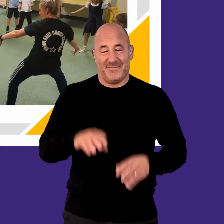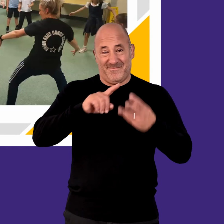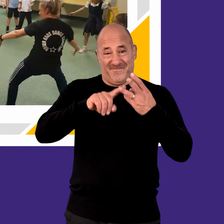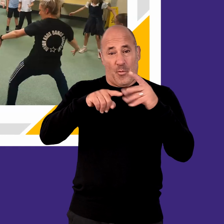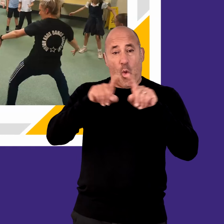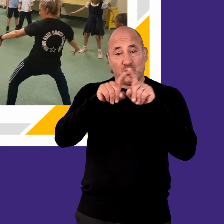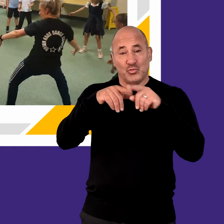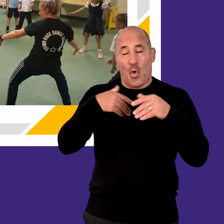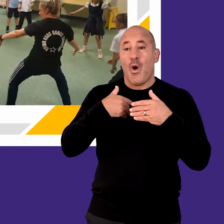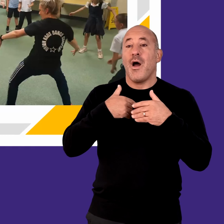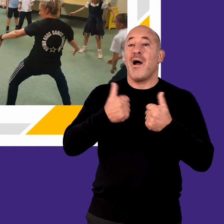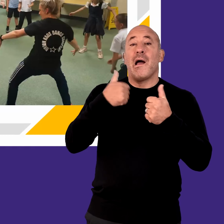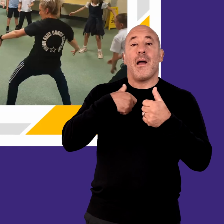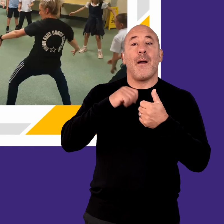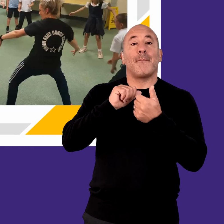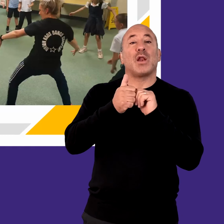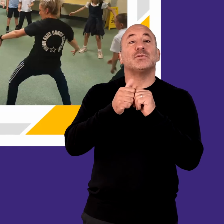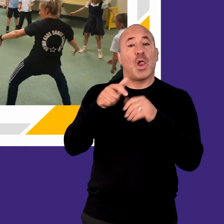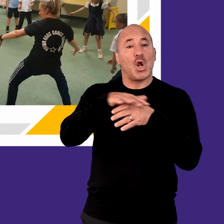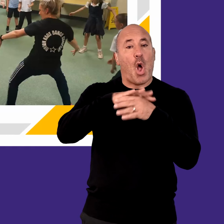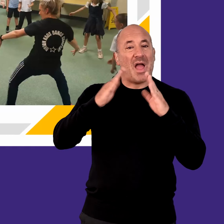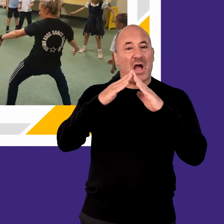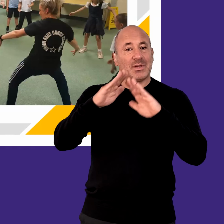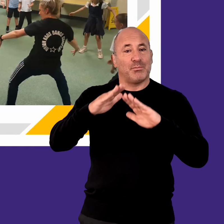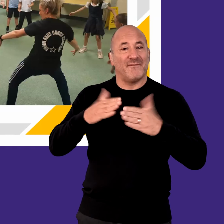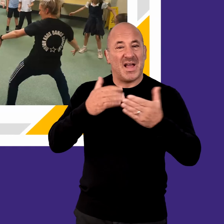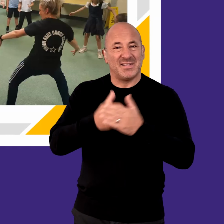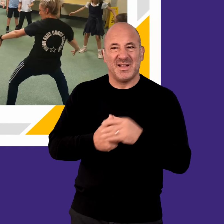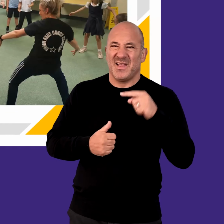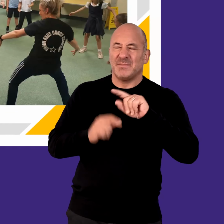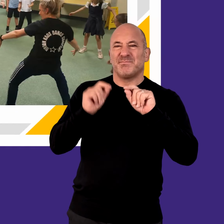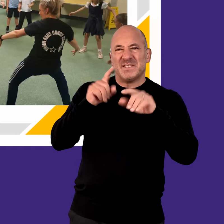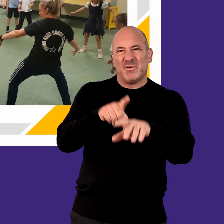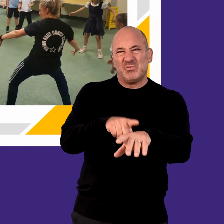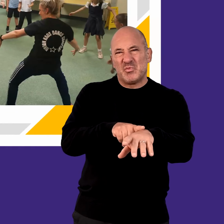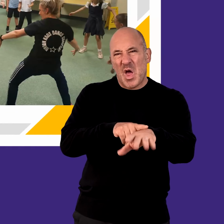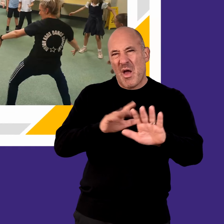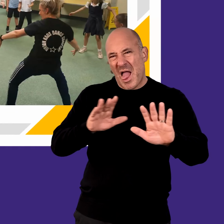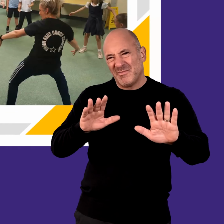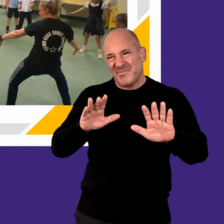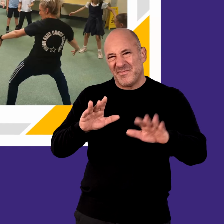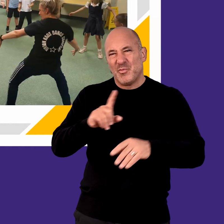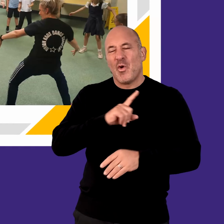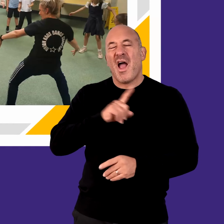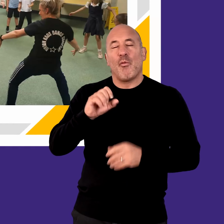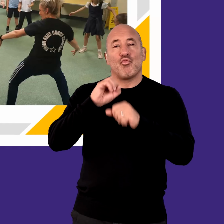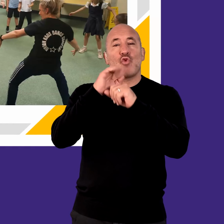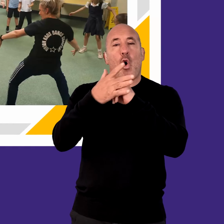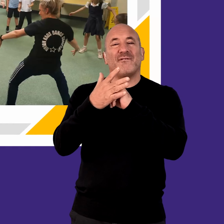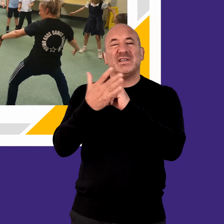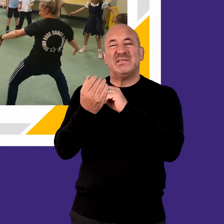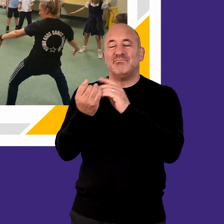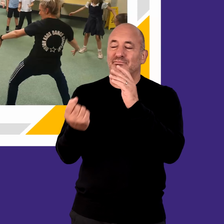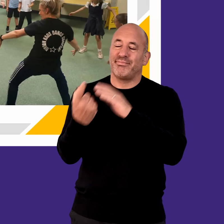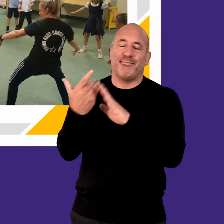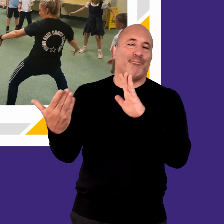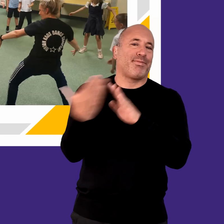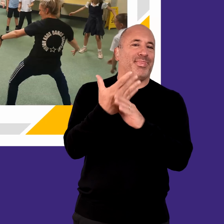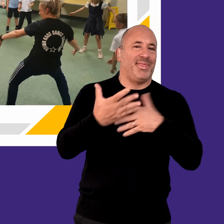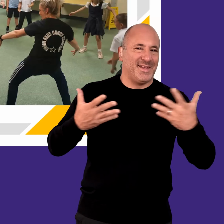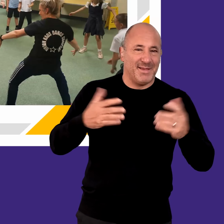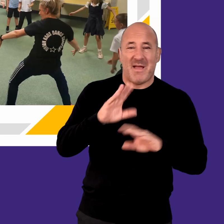We've also managed to build a partnership with our local housing provider. This one's been a bit of a slow burn, if I'm honest, not least because it got interrupted